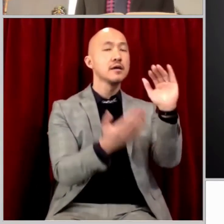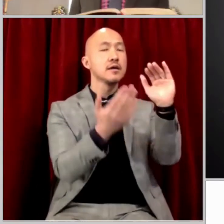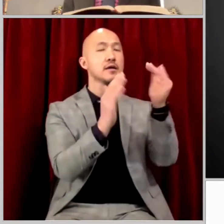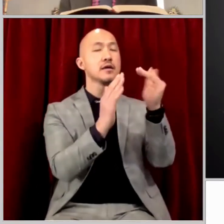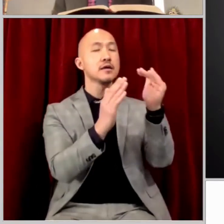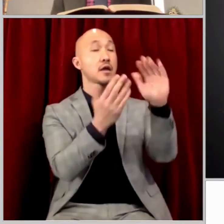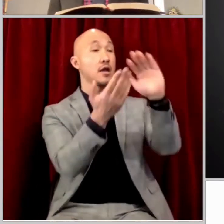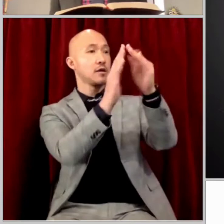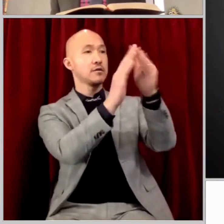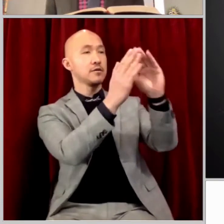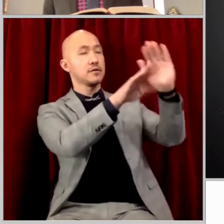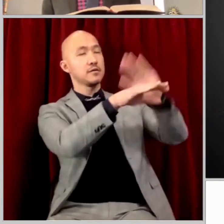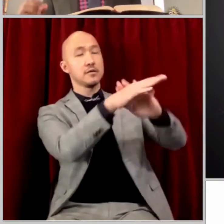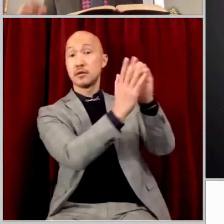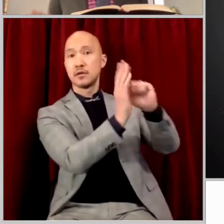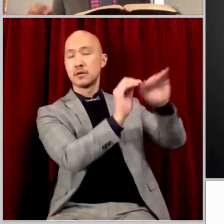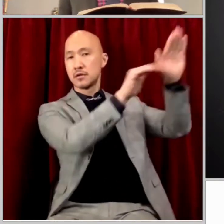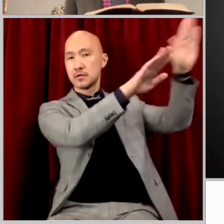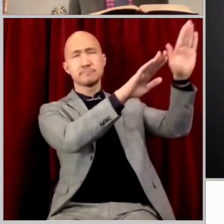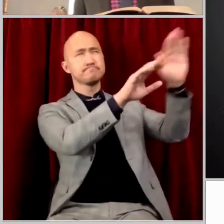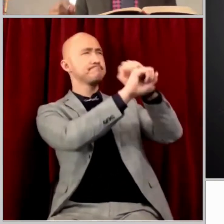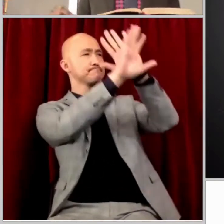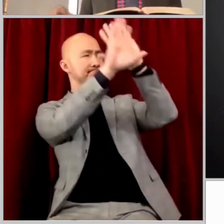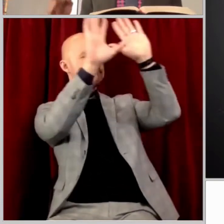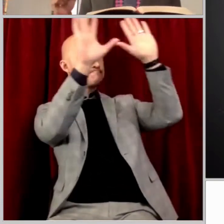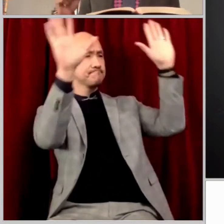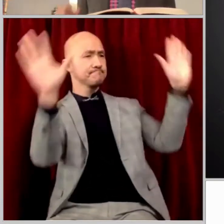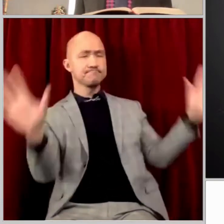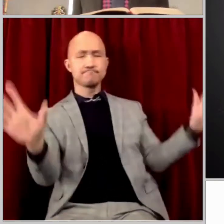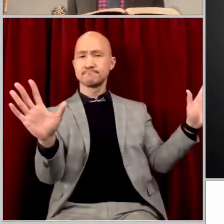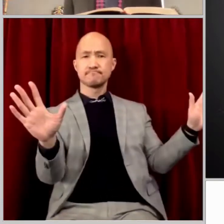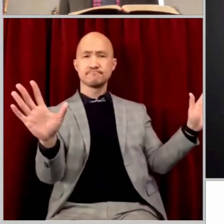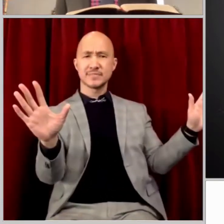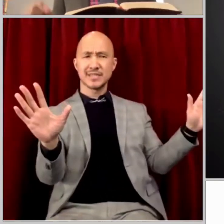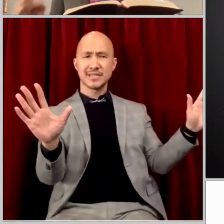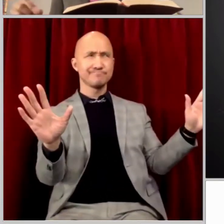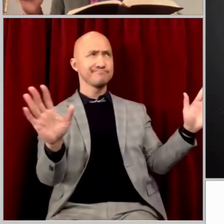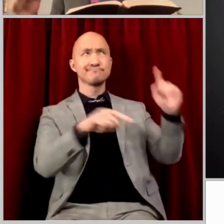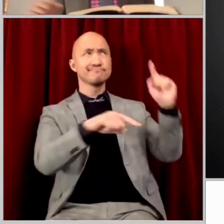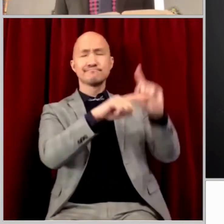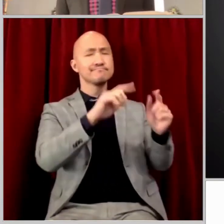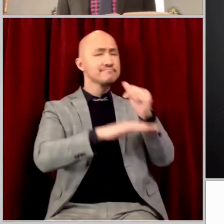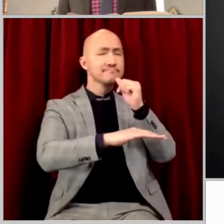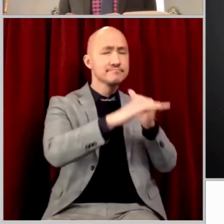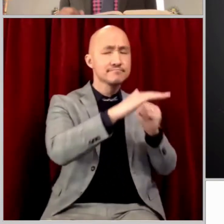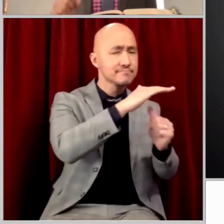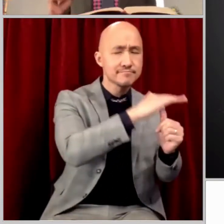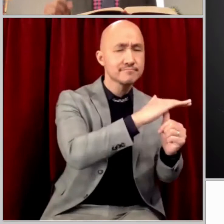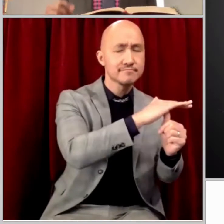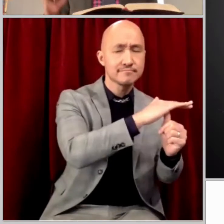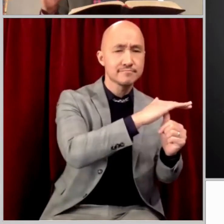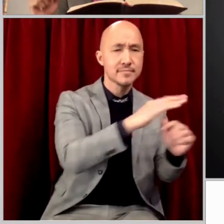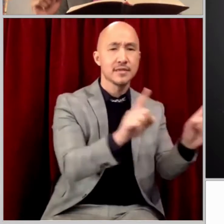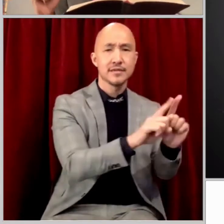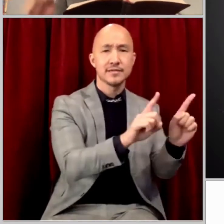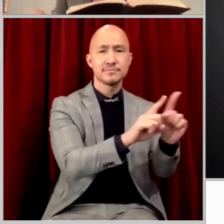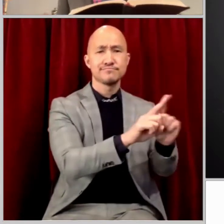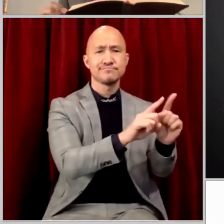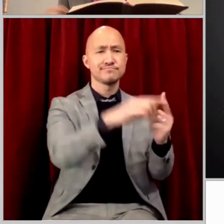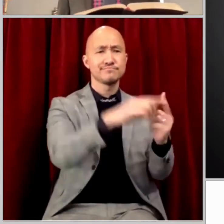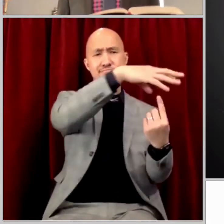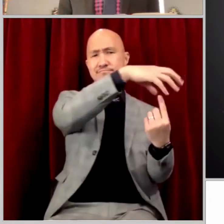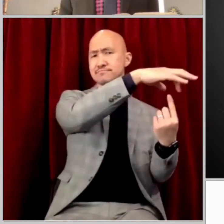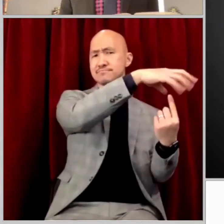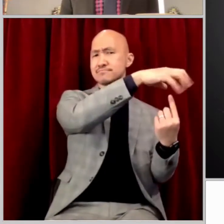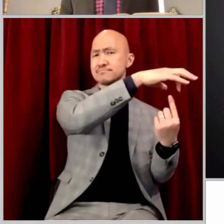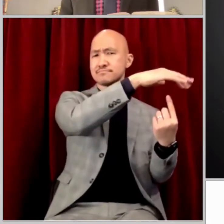cannot be hidden. Nor do they light a lamp and put it under a basket, but on a lampstand, and it gives light to all